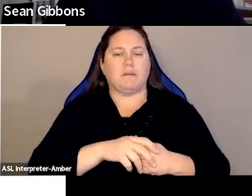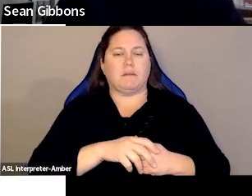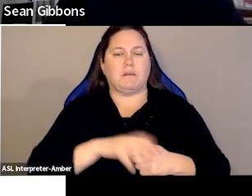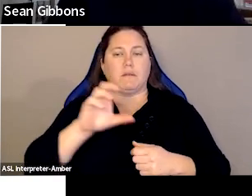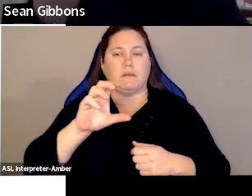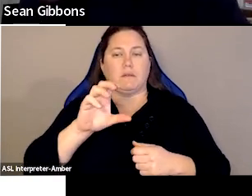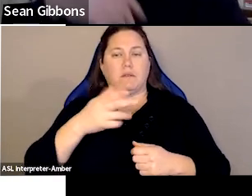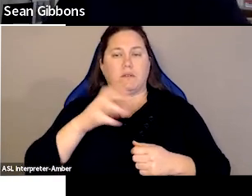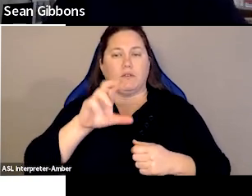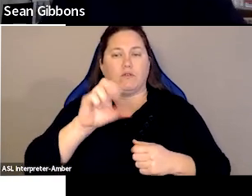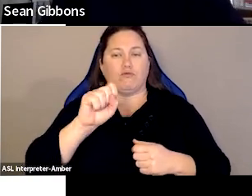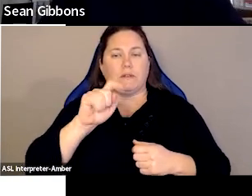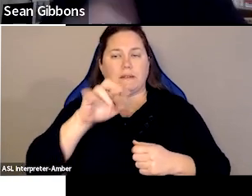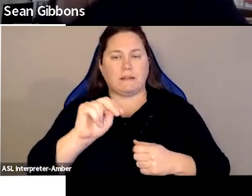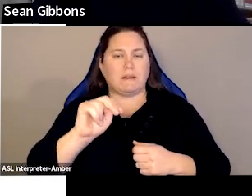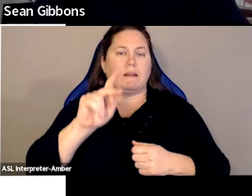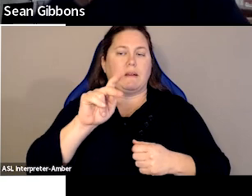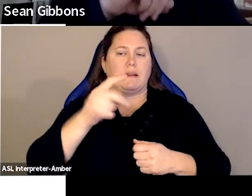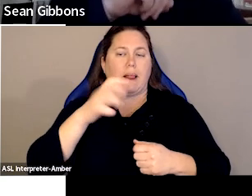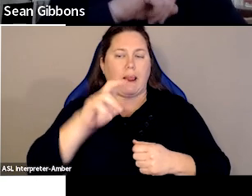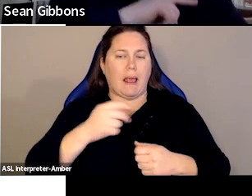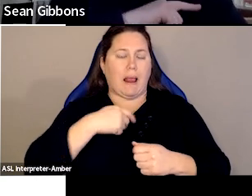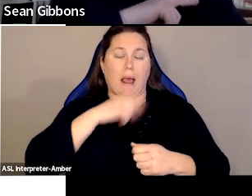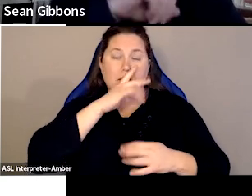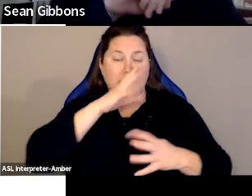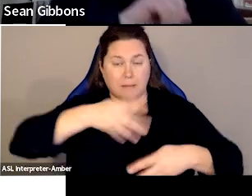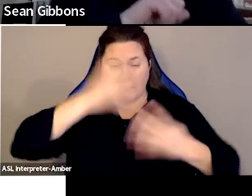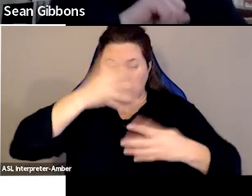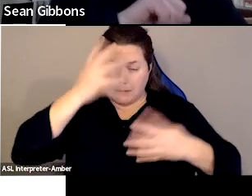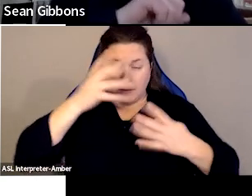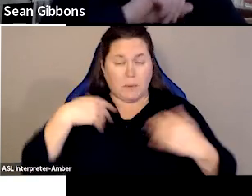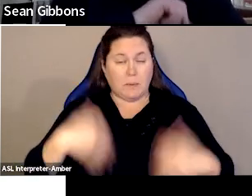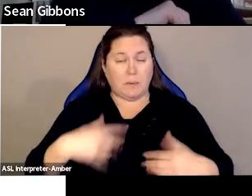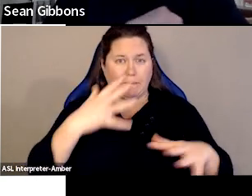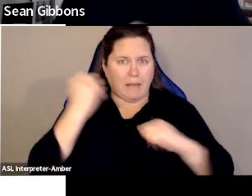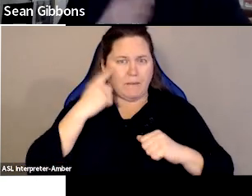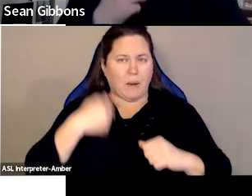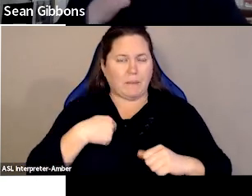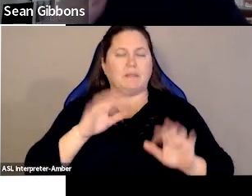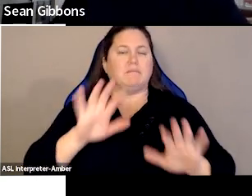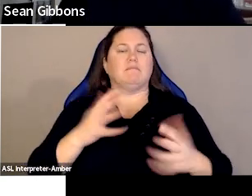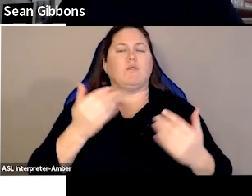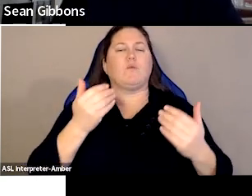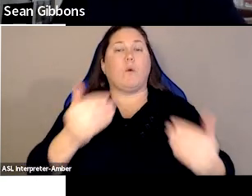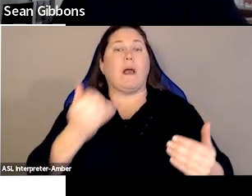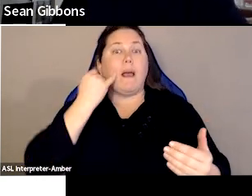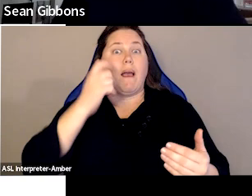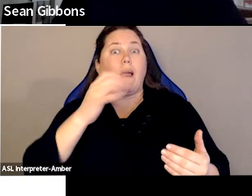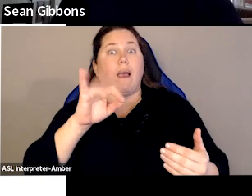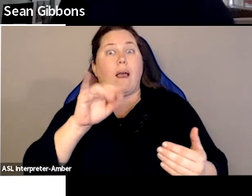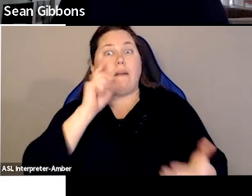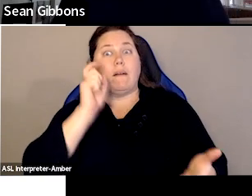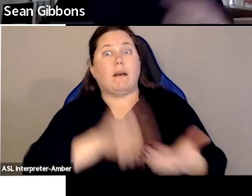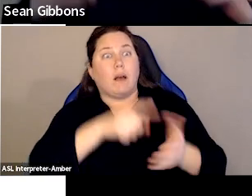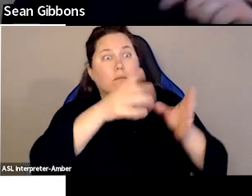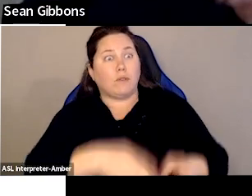Kristen, Glenn, lots of folks. Okay, going a little fast. For me, suffice to say, hey, Andy, go ahead and say hello. If you see folks you know you can DM them,